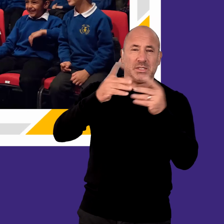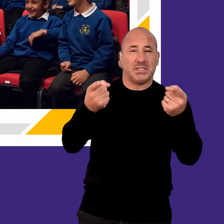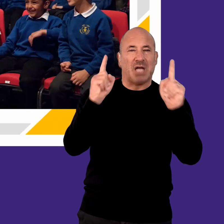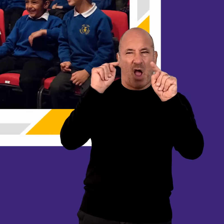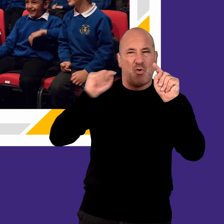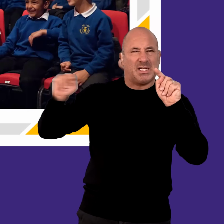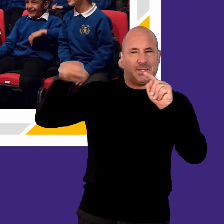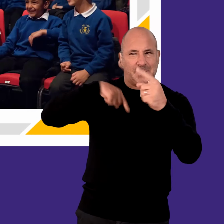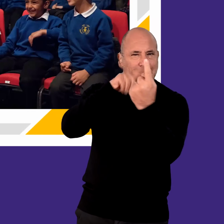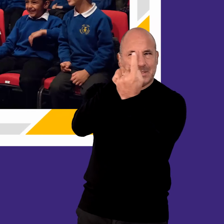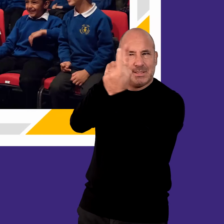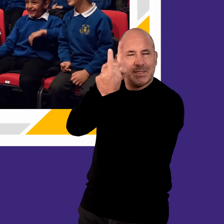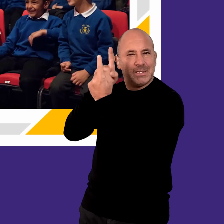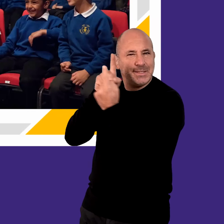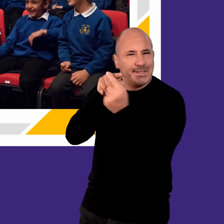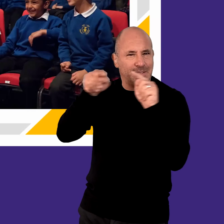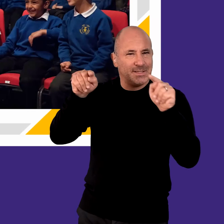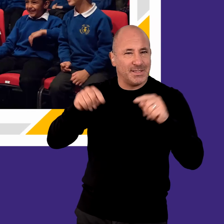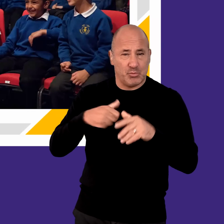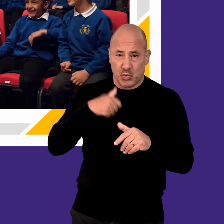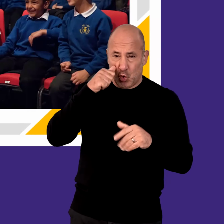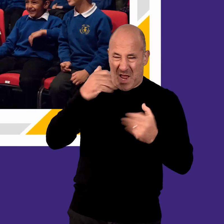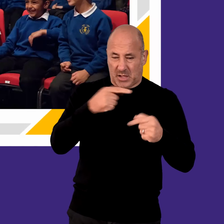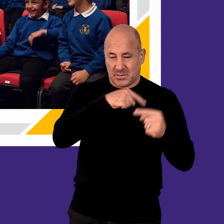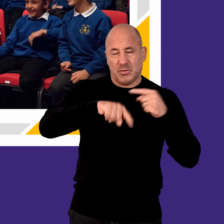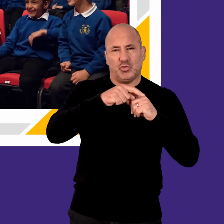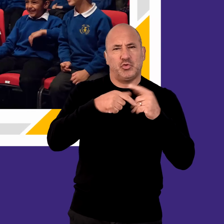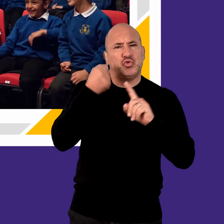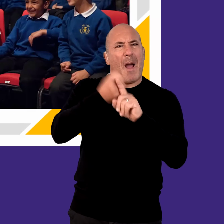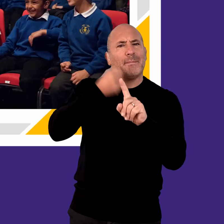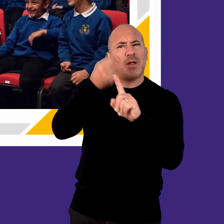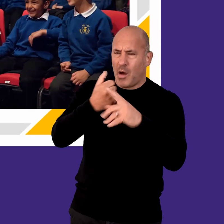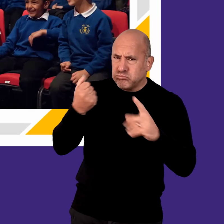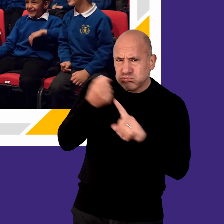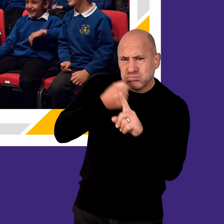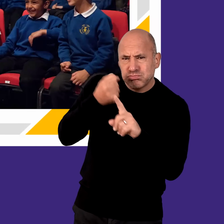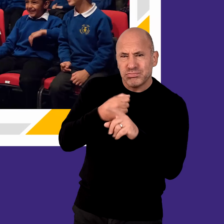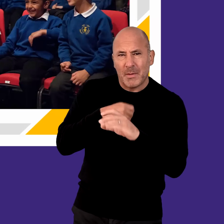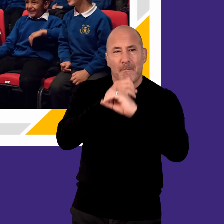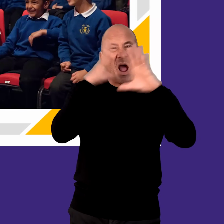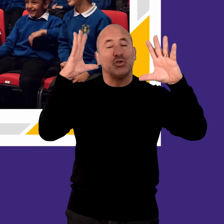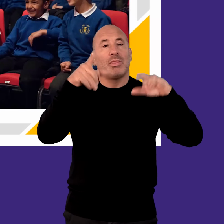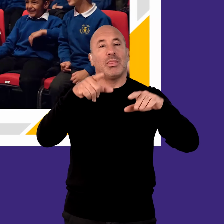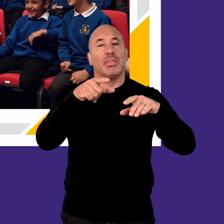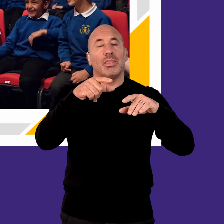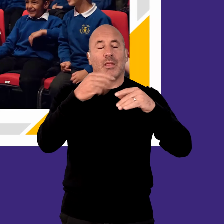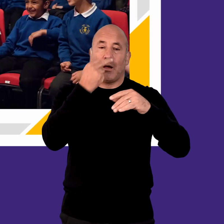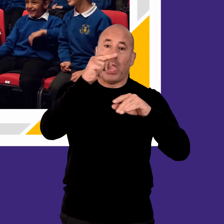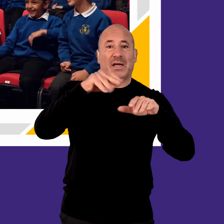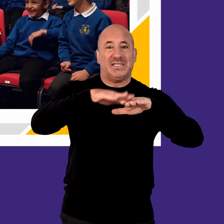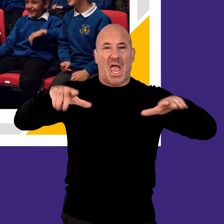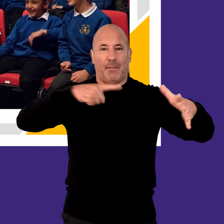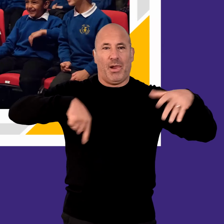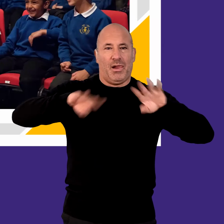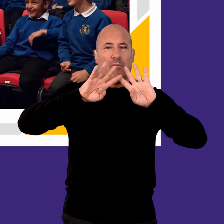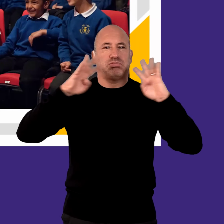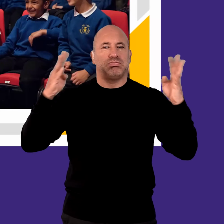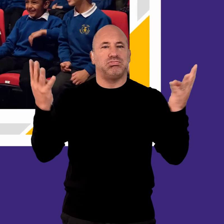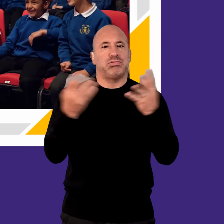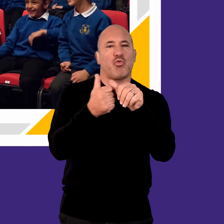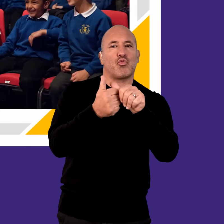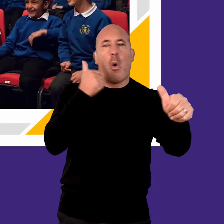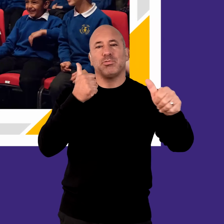out to build relationships across the whole team of directors. We knew that we had champions. I always imagine a virtual table of